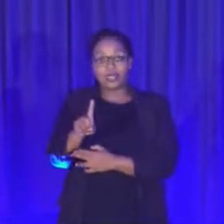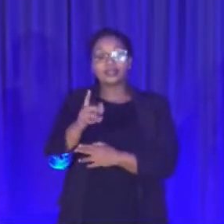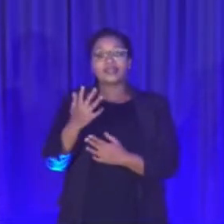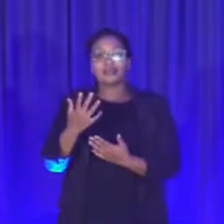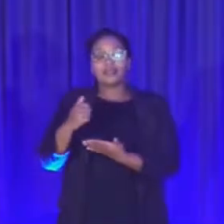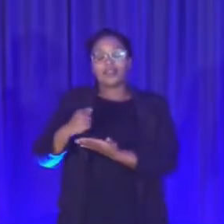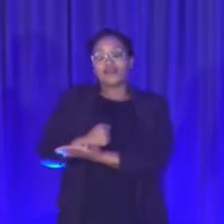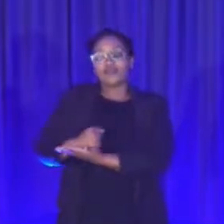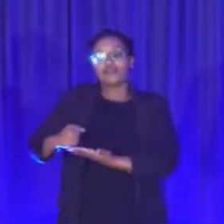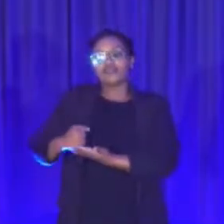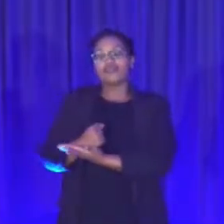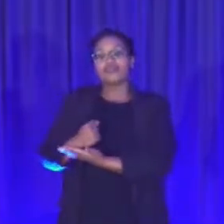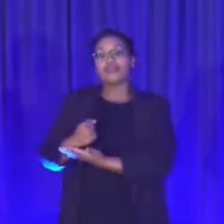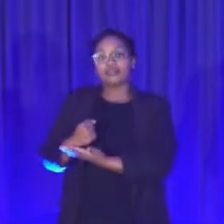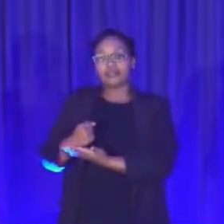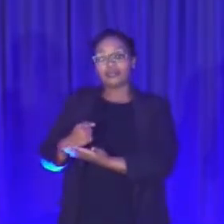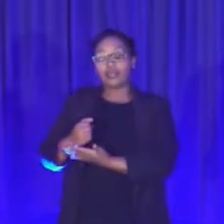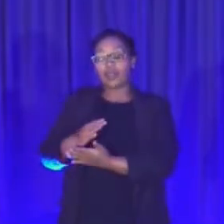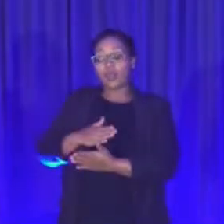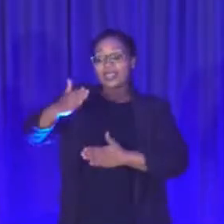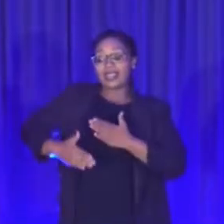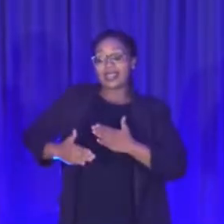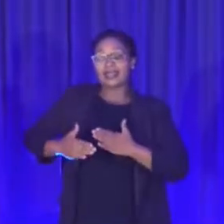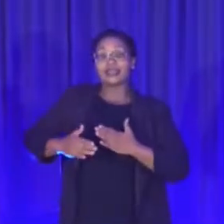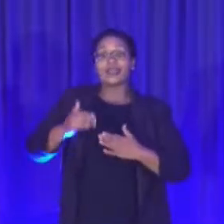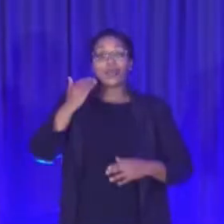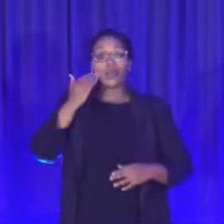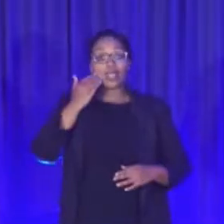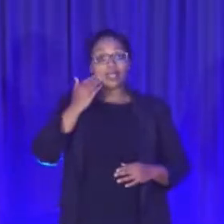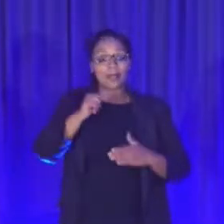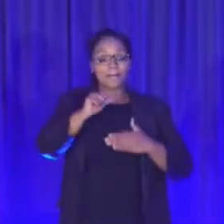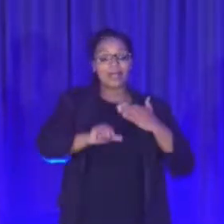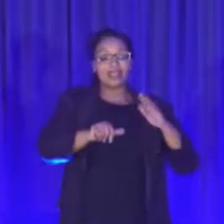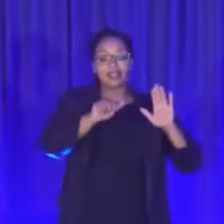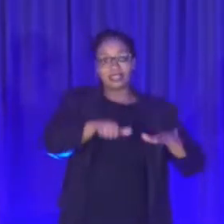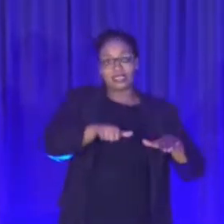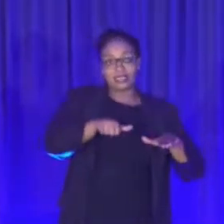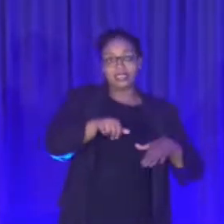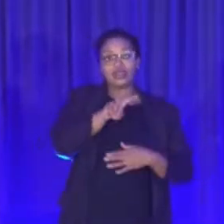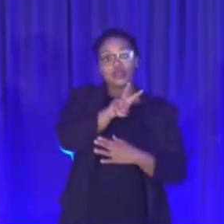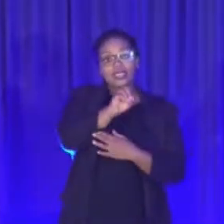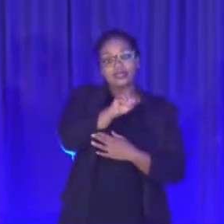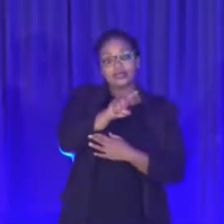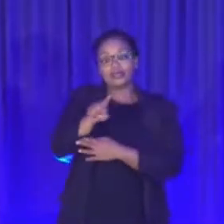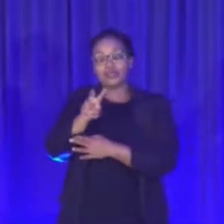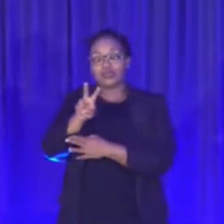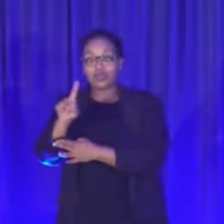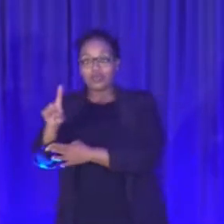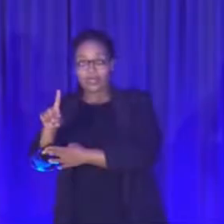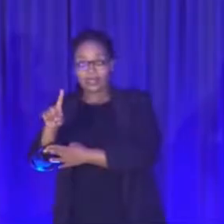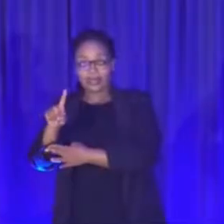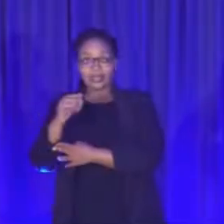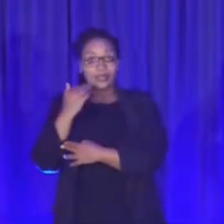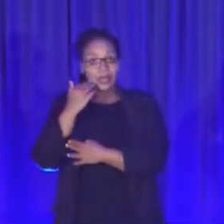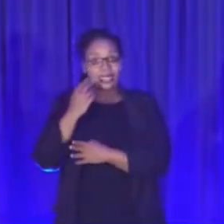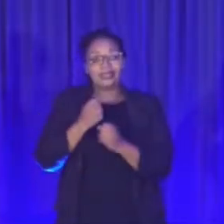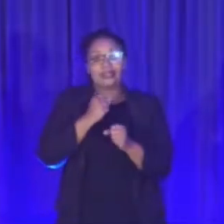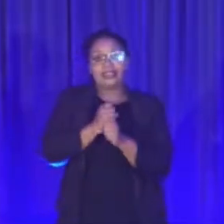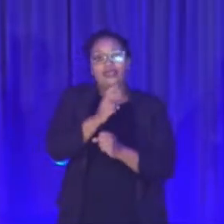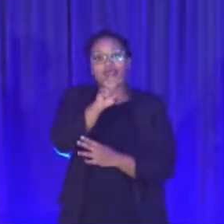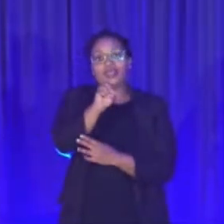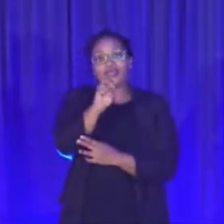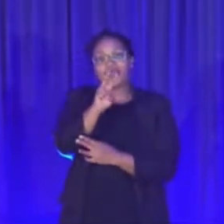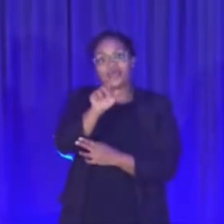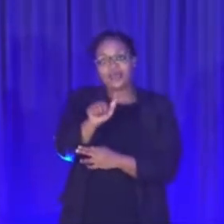weekend on the 20th and 21st of June this year. During this registration